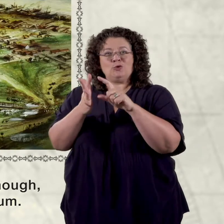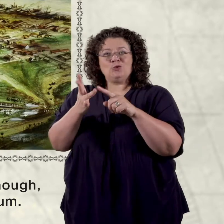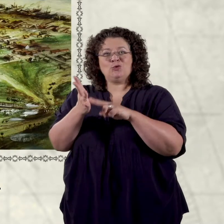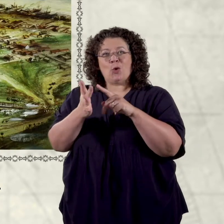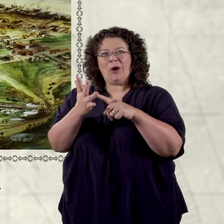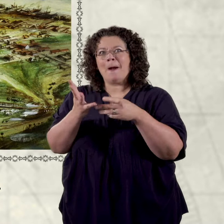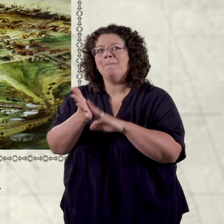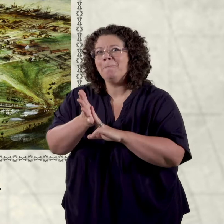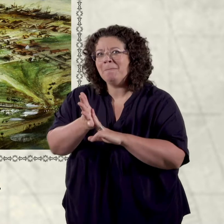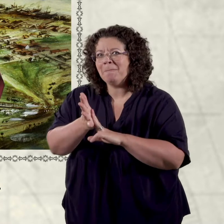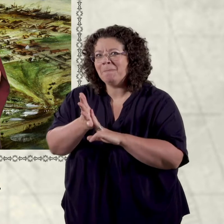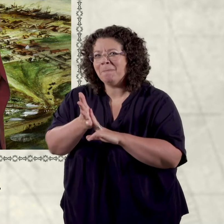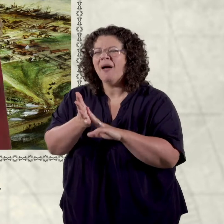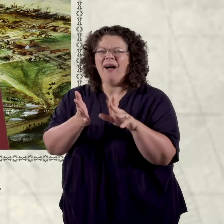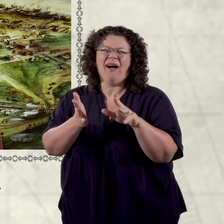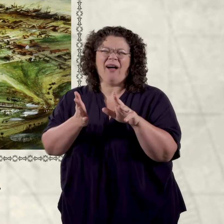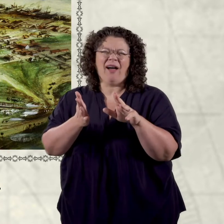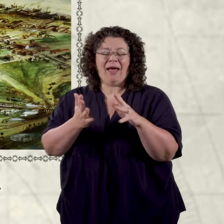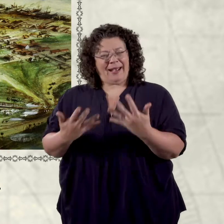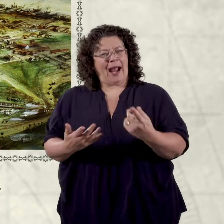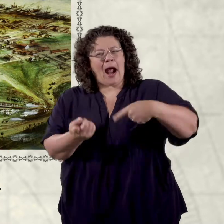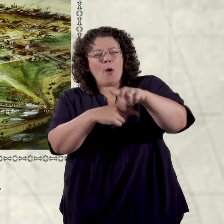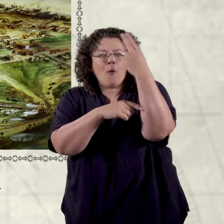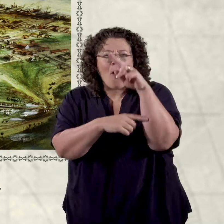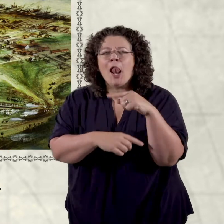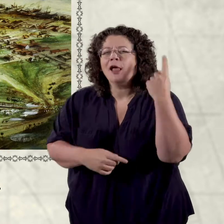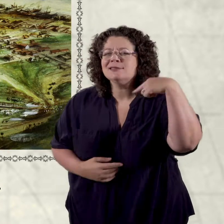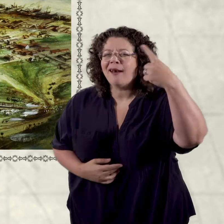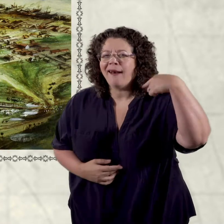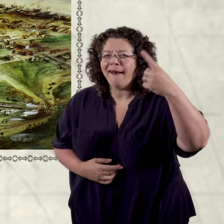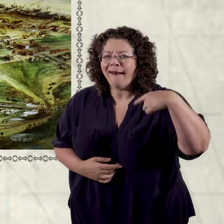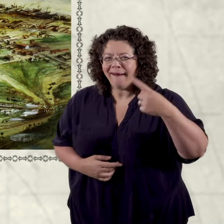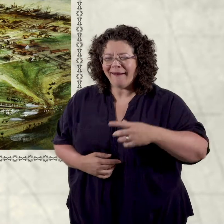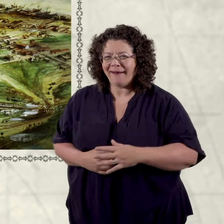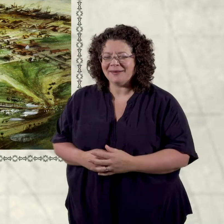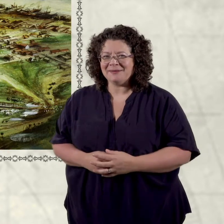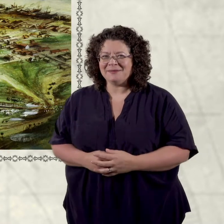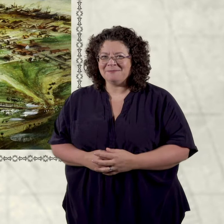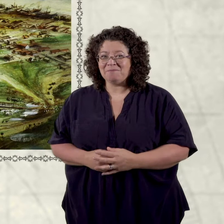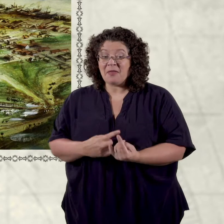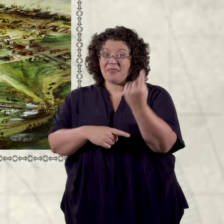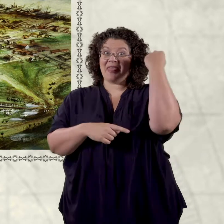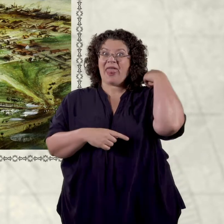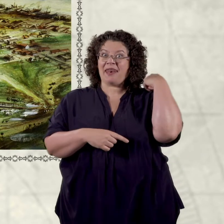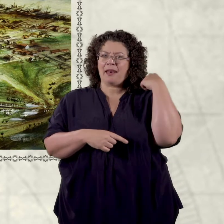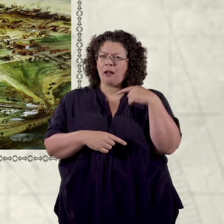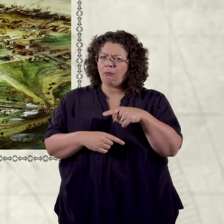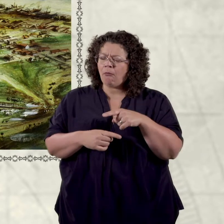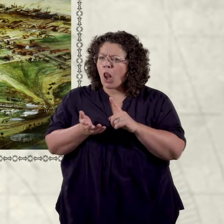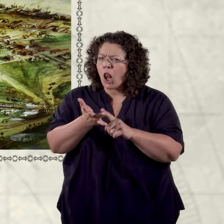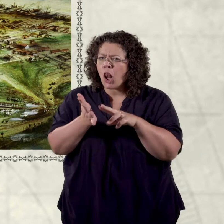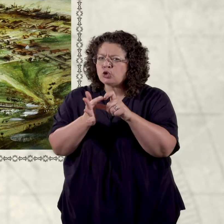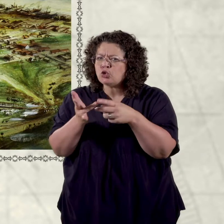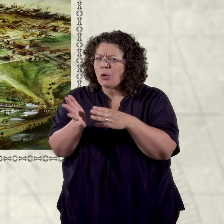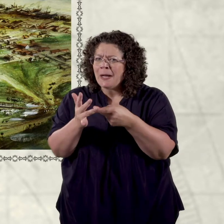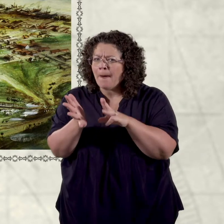Or London, as you'd say today. And whilst Londonium wasn't a capital